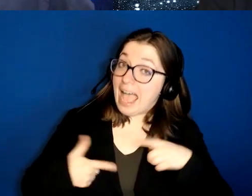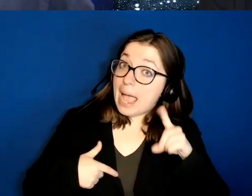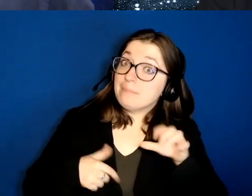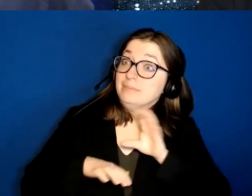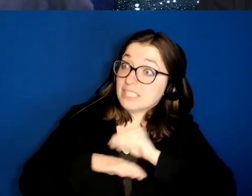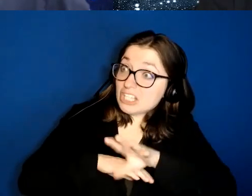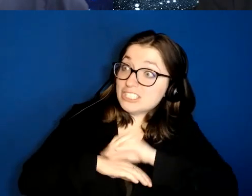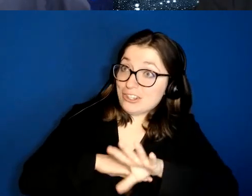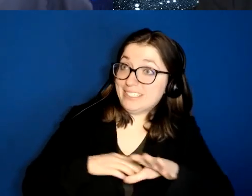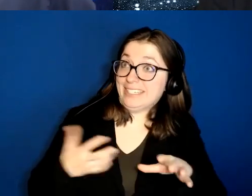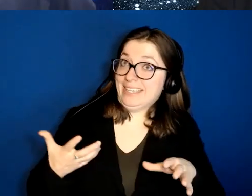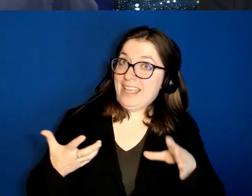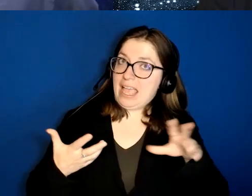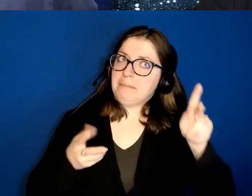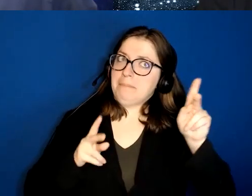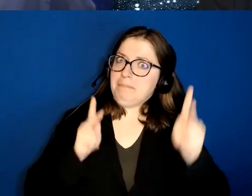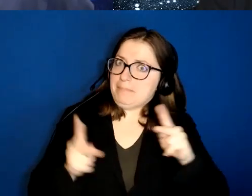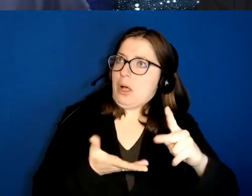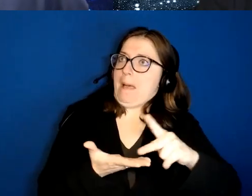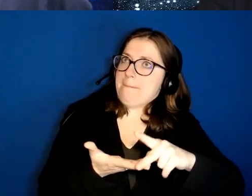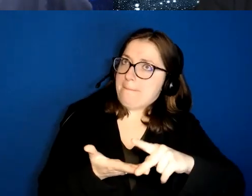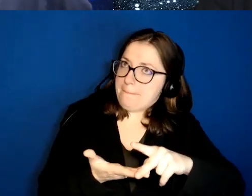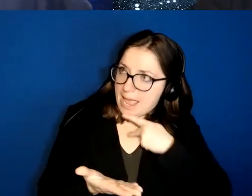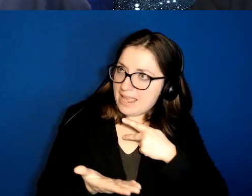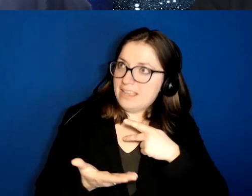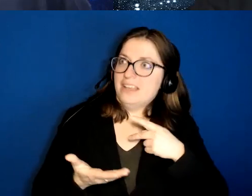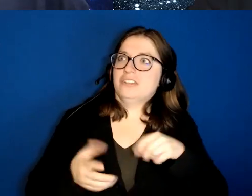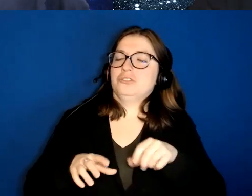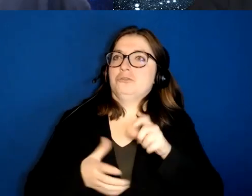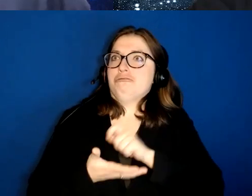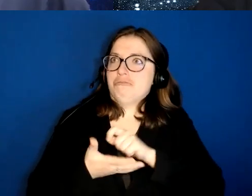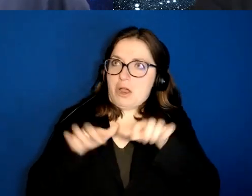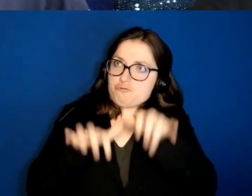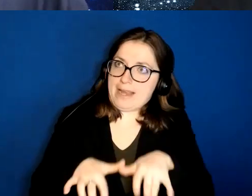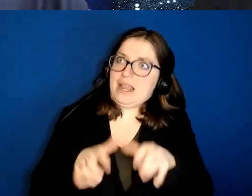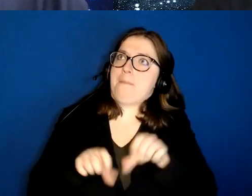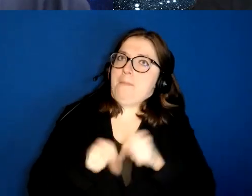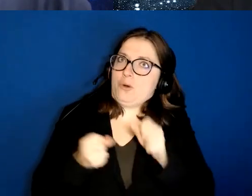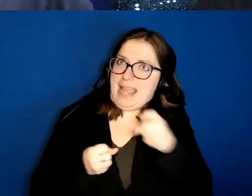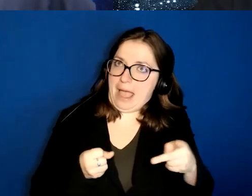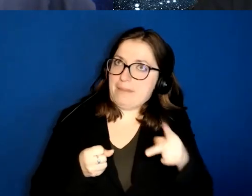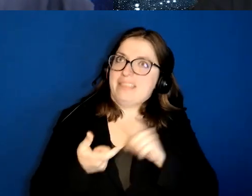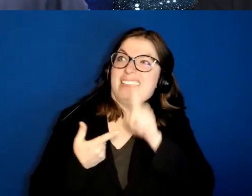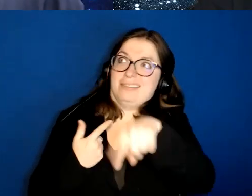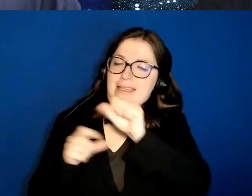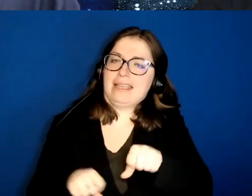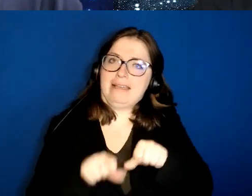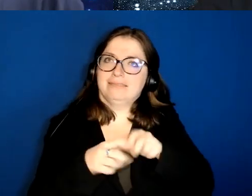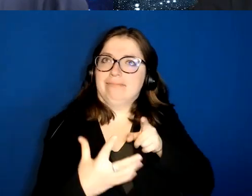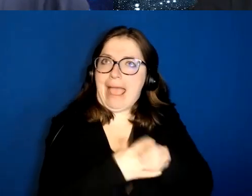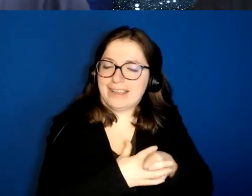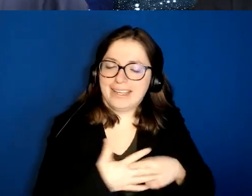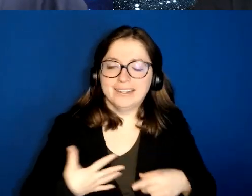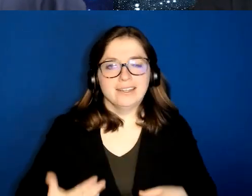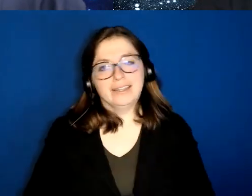to hack into. That's good because I'm not skilled enough to write a good app. Yeah, you know, there's a different kind of skill to writing an